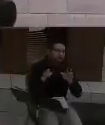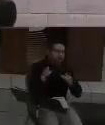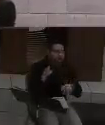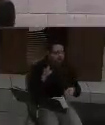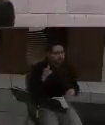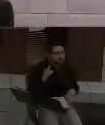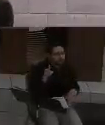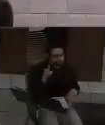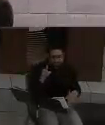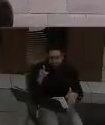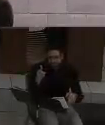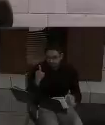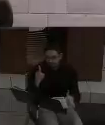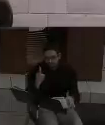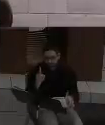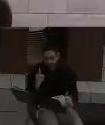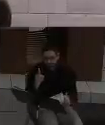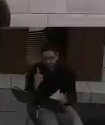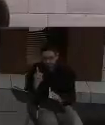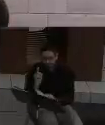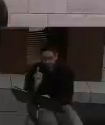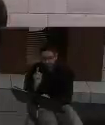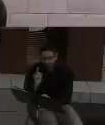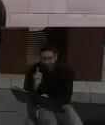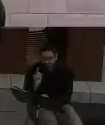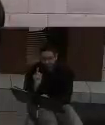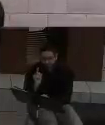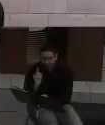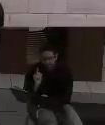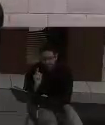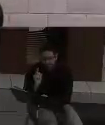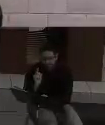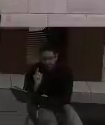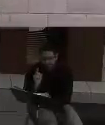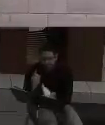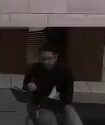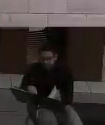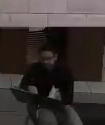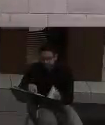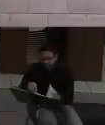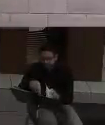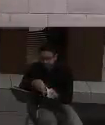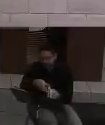it before, so I think you're probably familiar with it, but if not, you'll catch on very quickly.